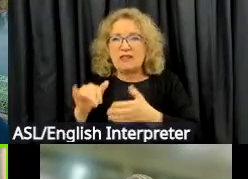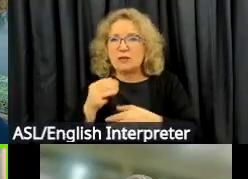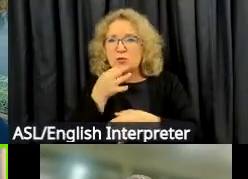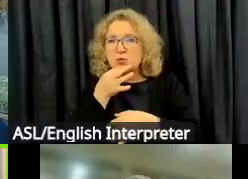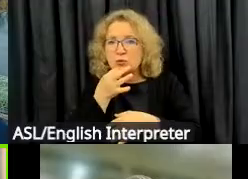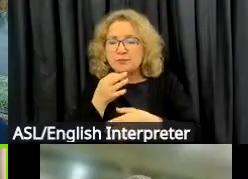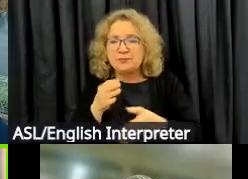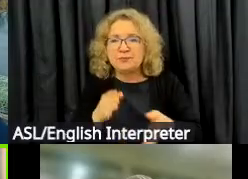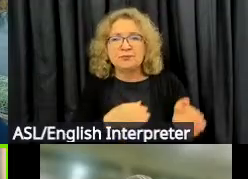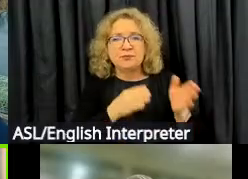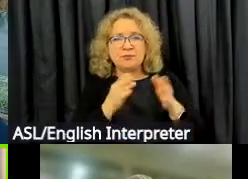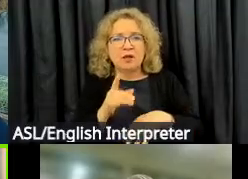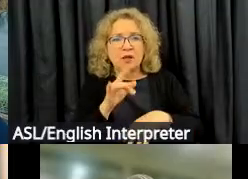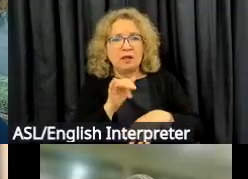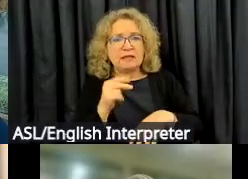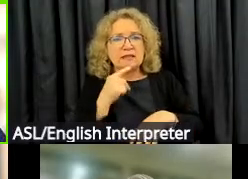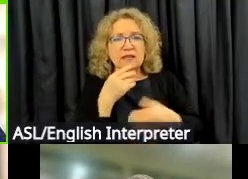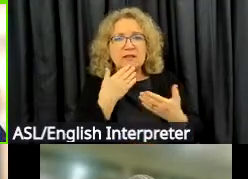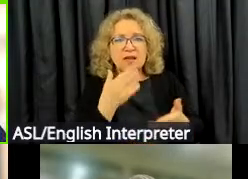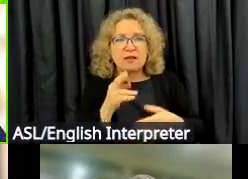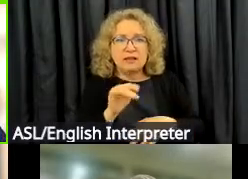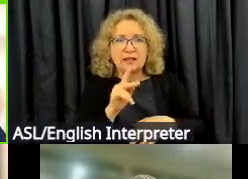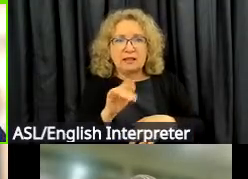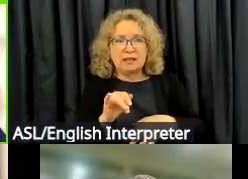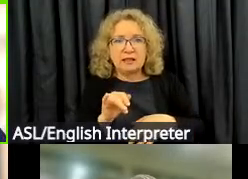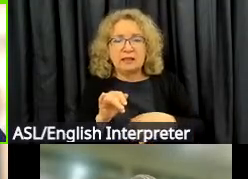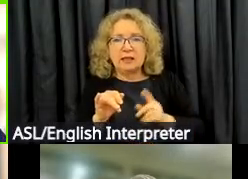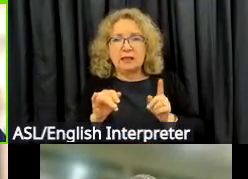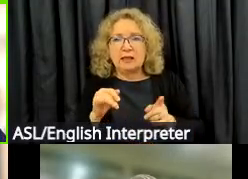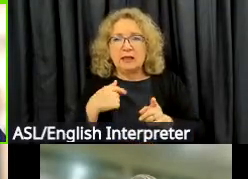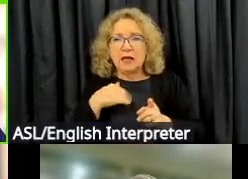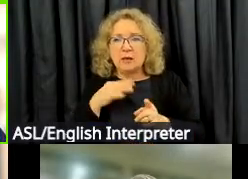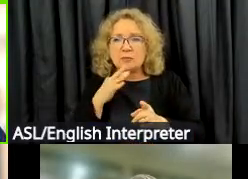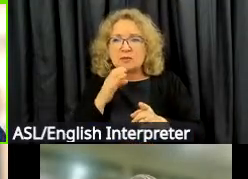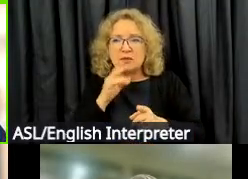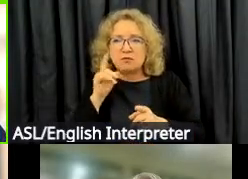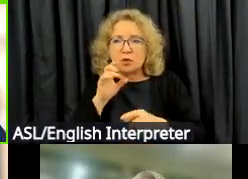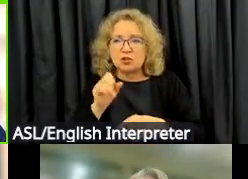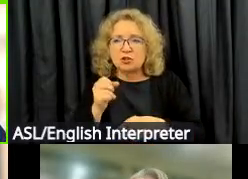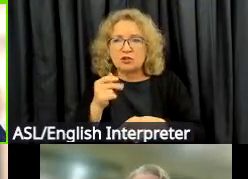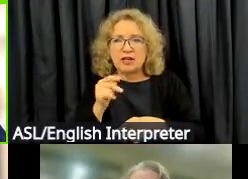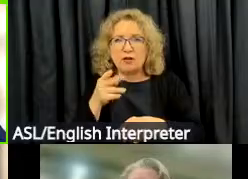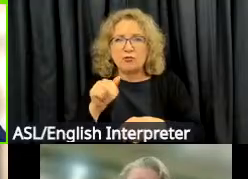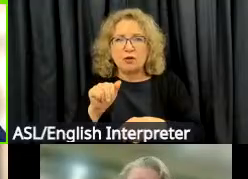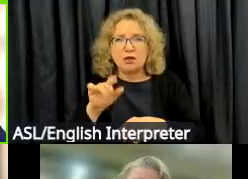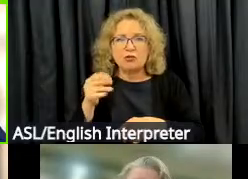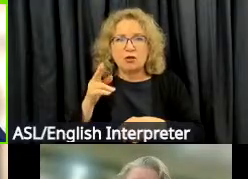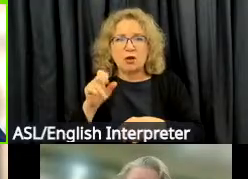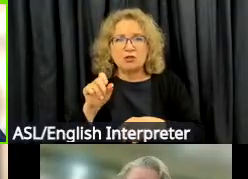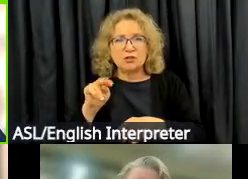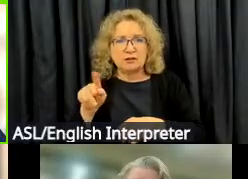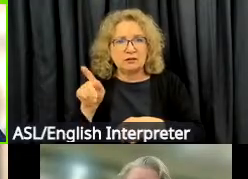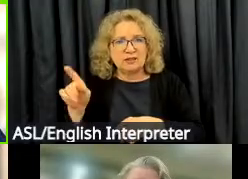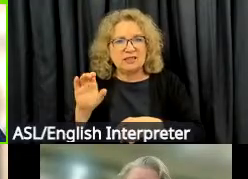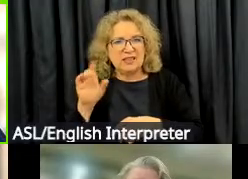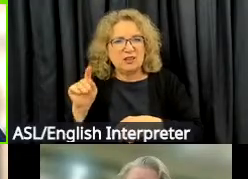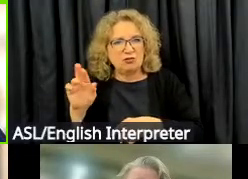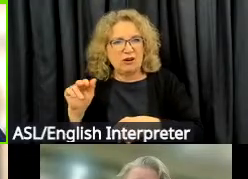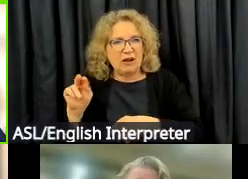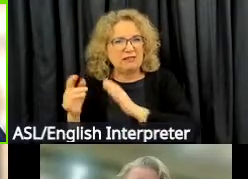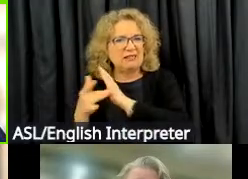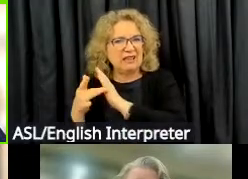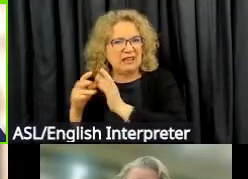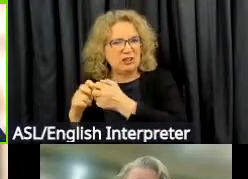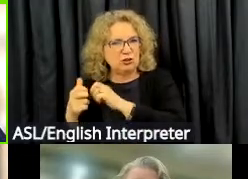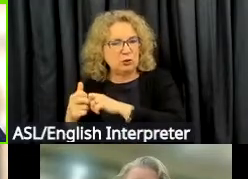Nikki? I'm speaking for Chandra Johnson from CTRAN. She's having tech issues and asked that I let everyone know that